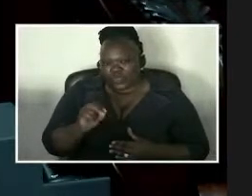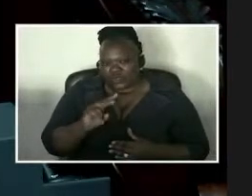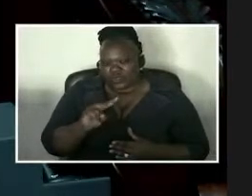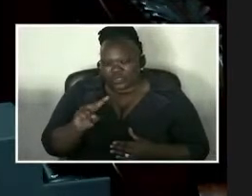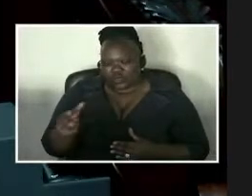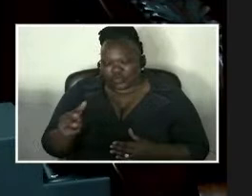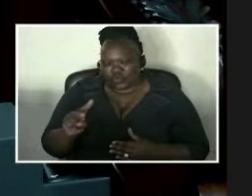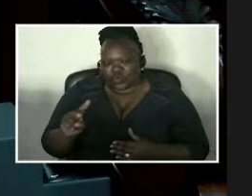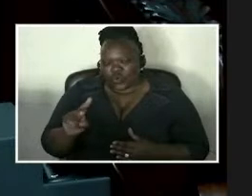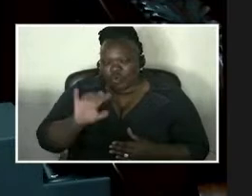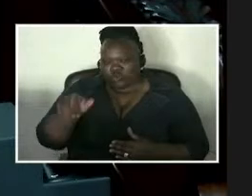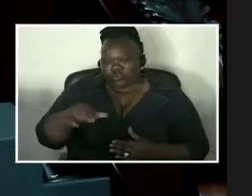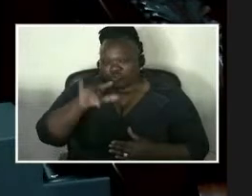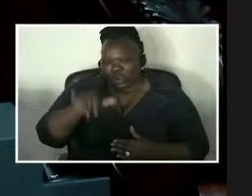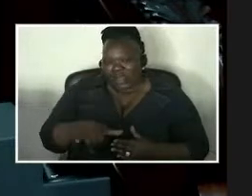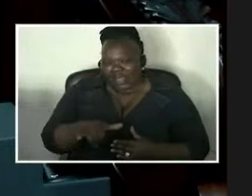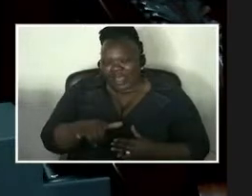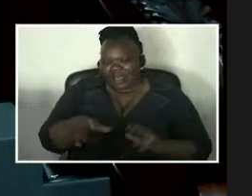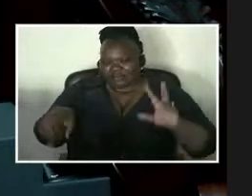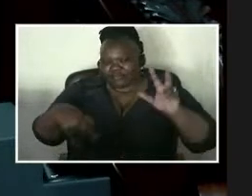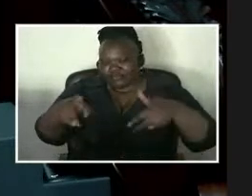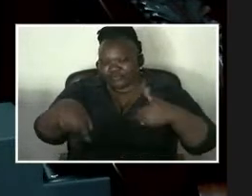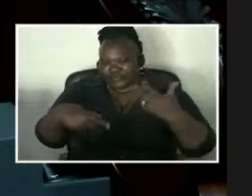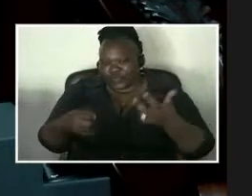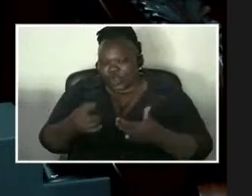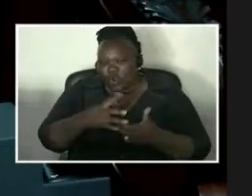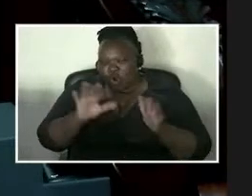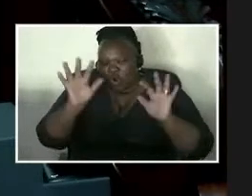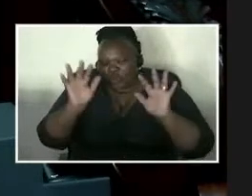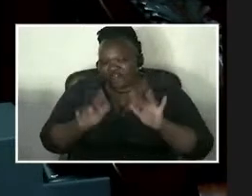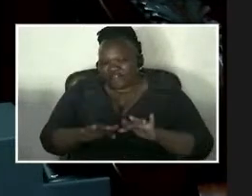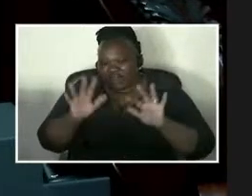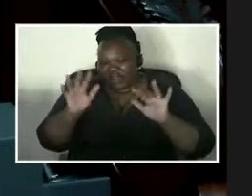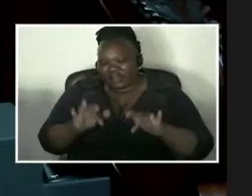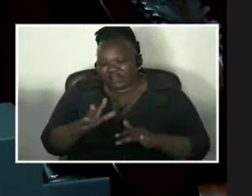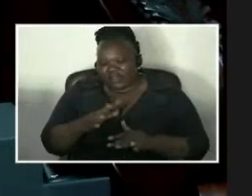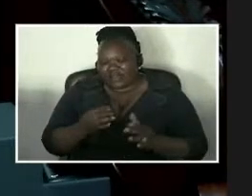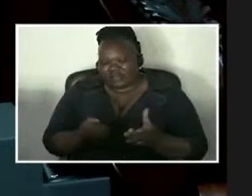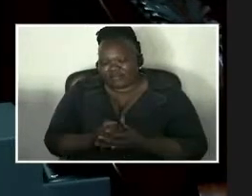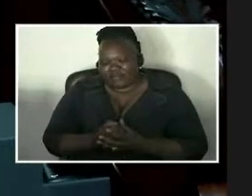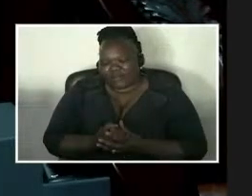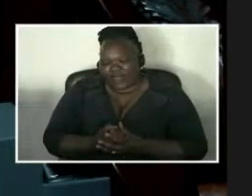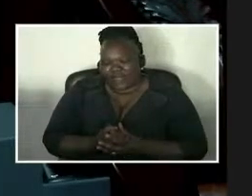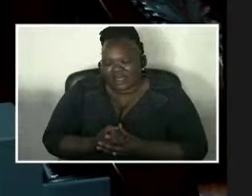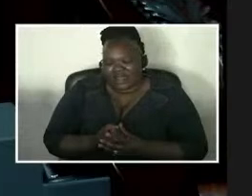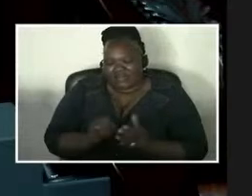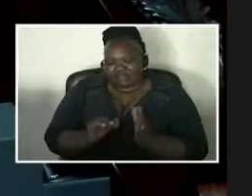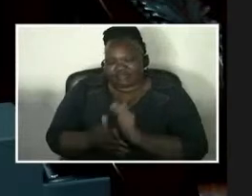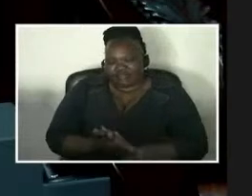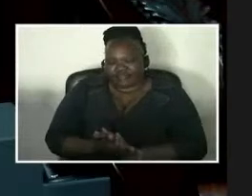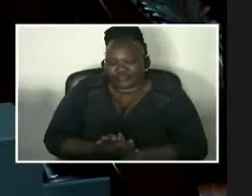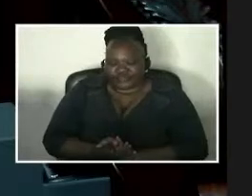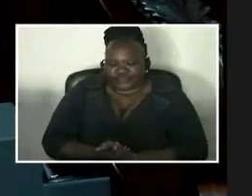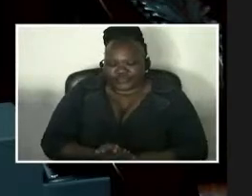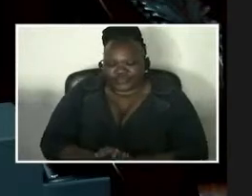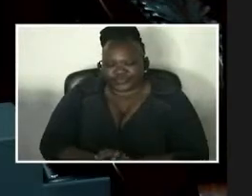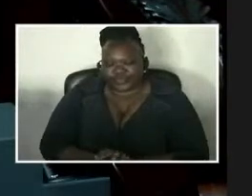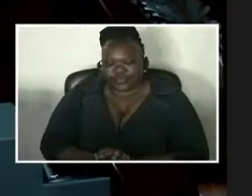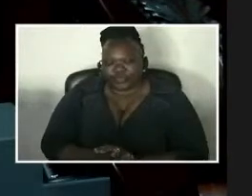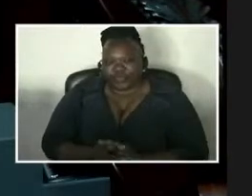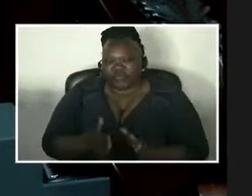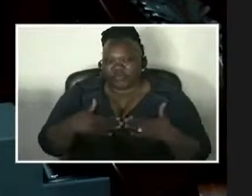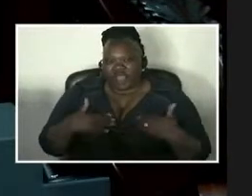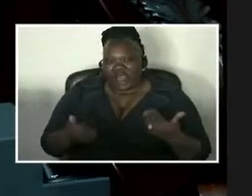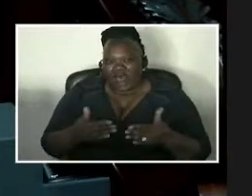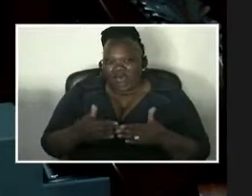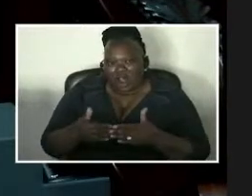the july riots and this year's flooding that caused devastation across the province however our health care workers